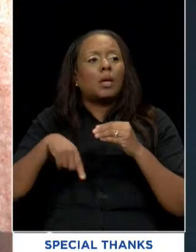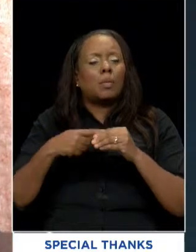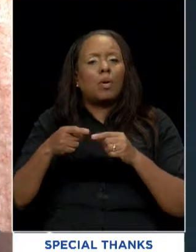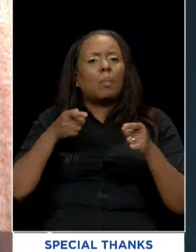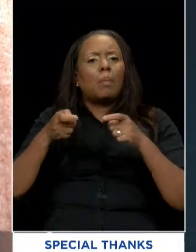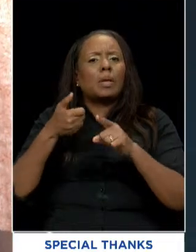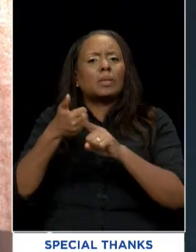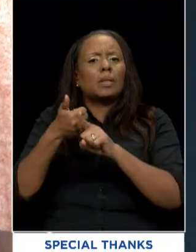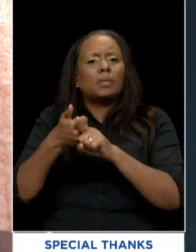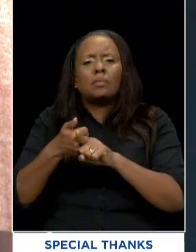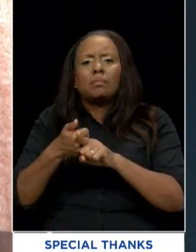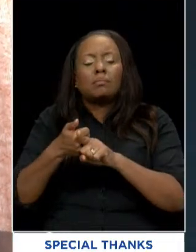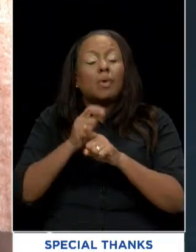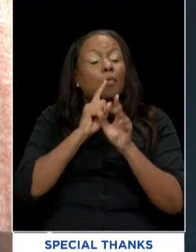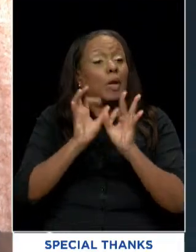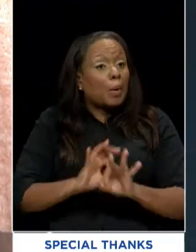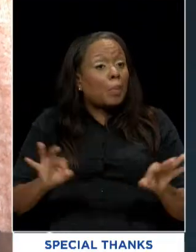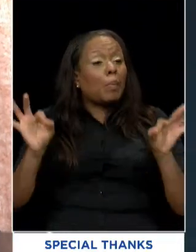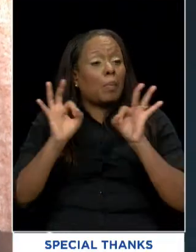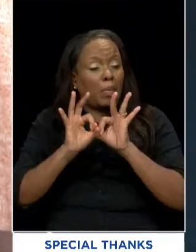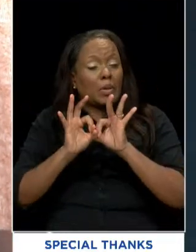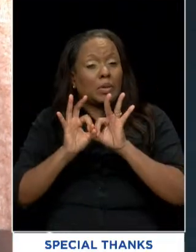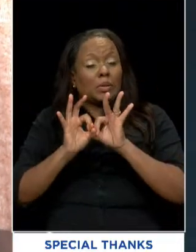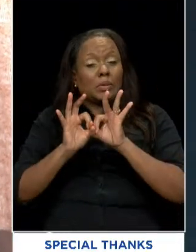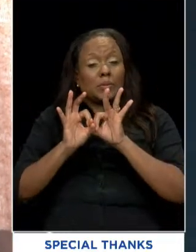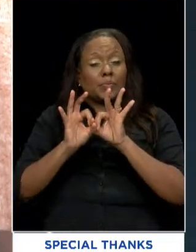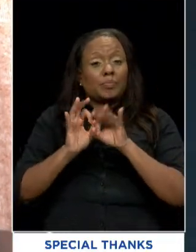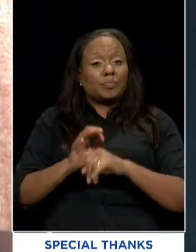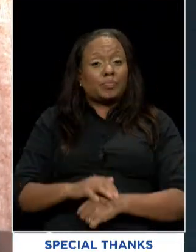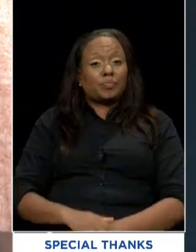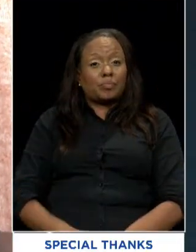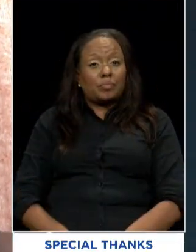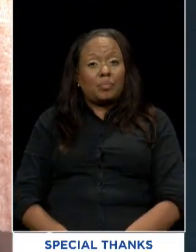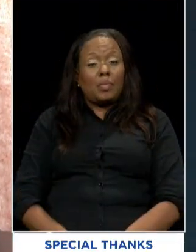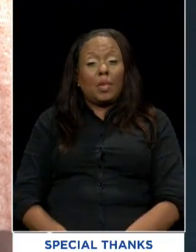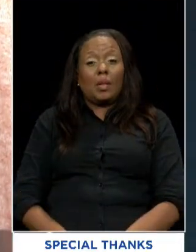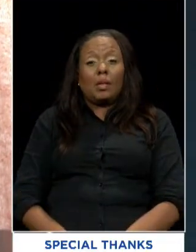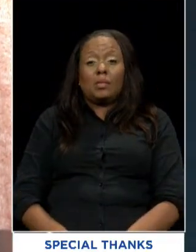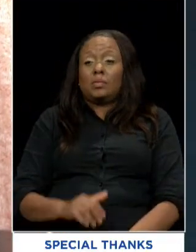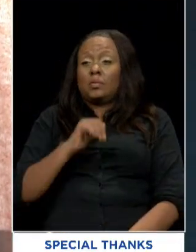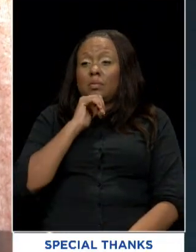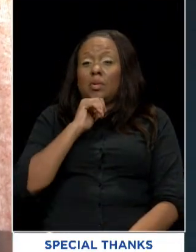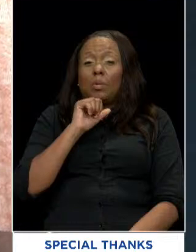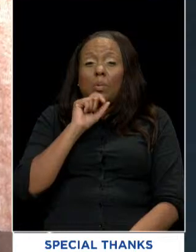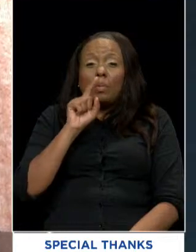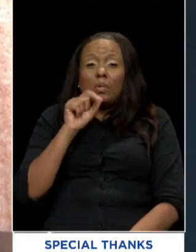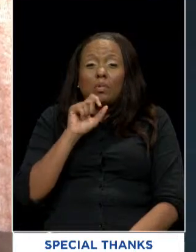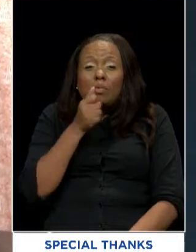that's a very important part of it, especially in light of the fact that you say there are so few podiatrists in the country.